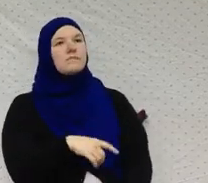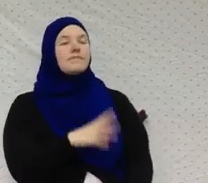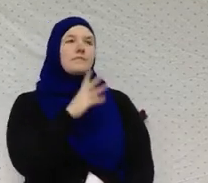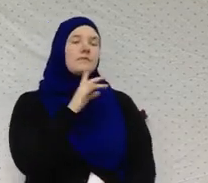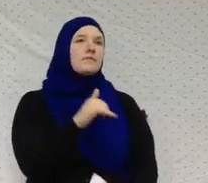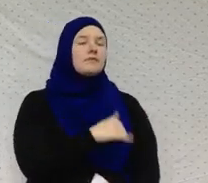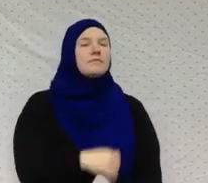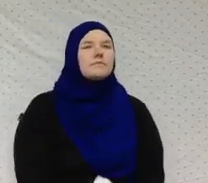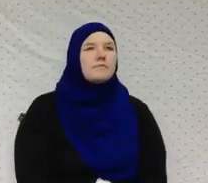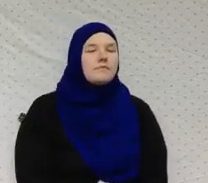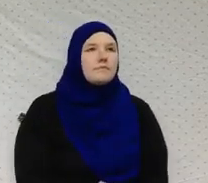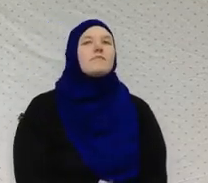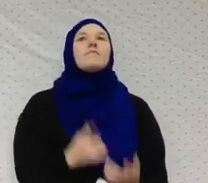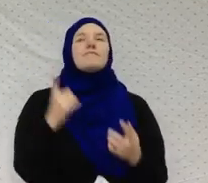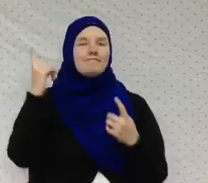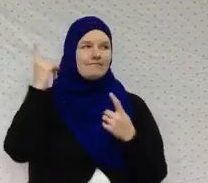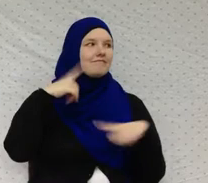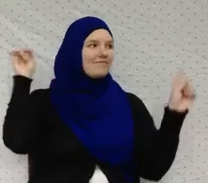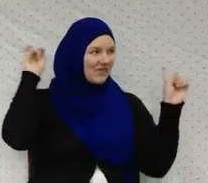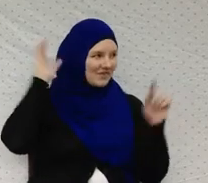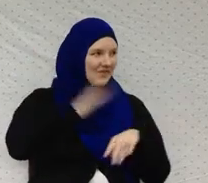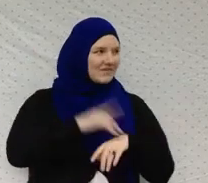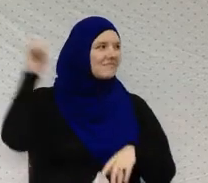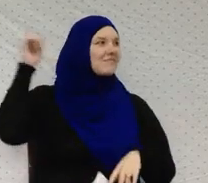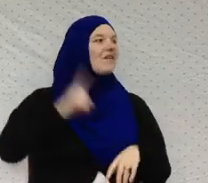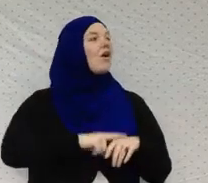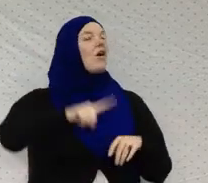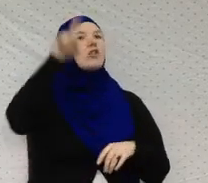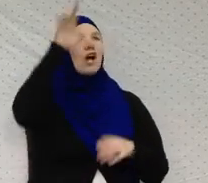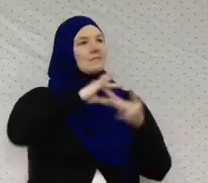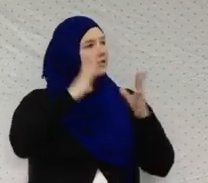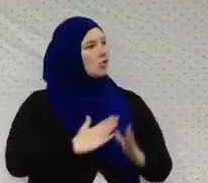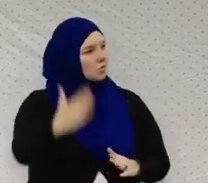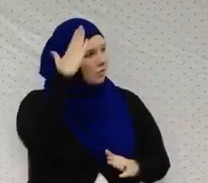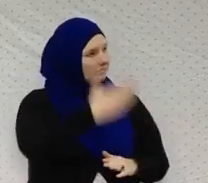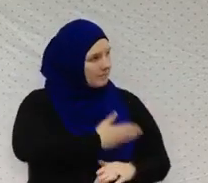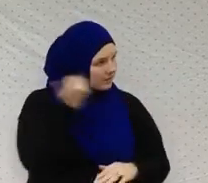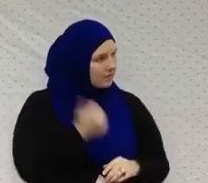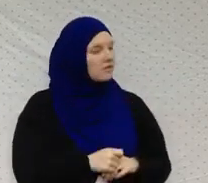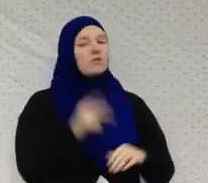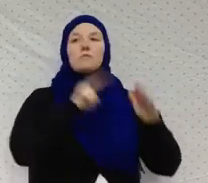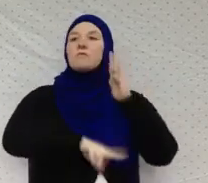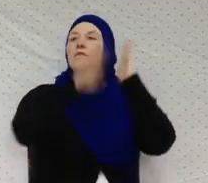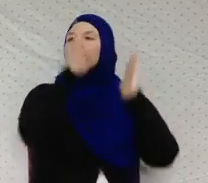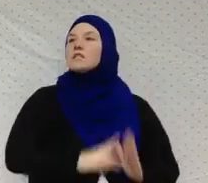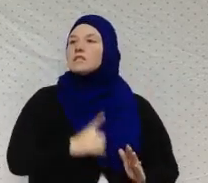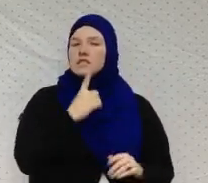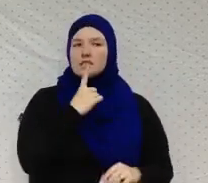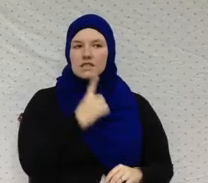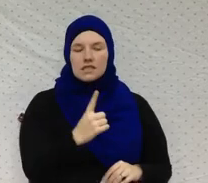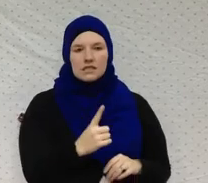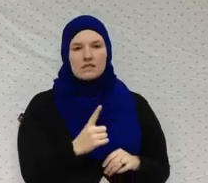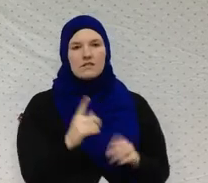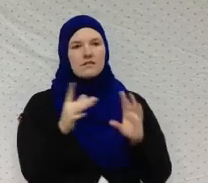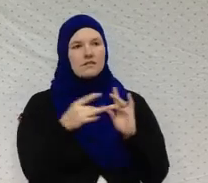says, Allah wa rasuluhu a'lam. Allah and His Messenger know best. So the Prophet sallallahu alaihi wasallam